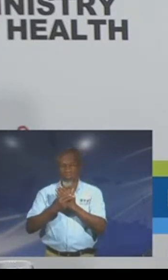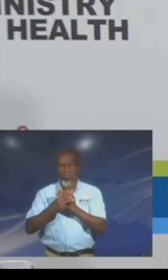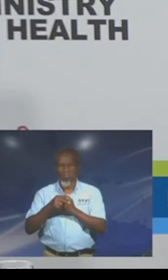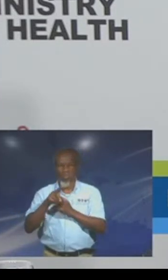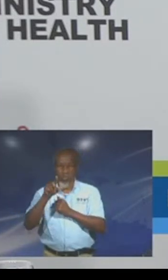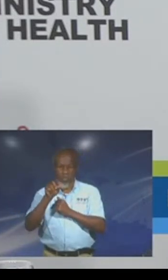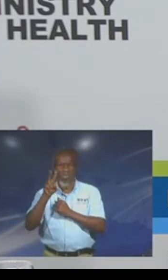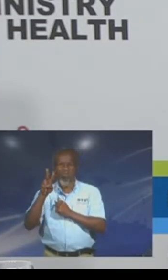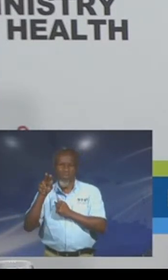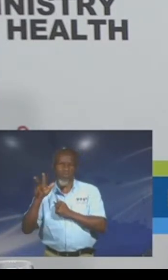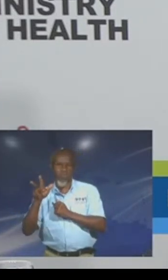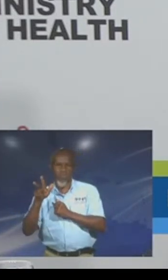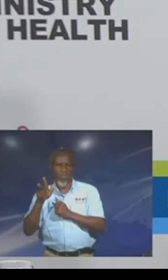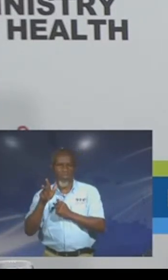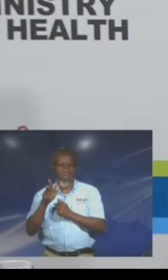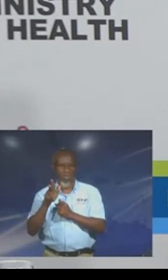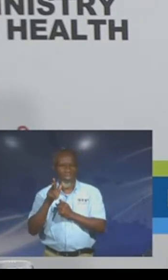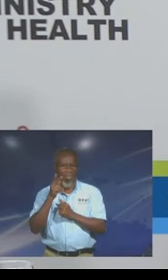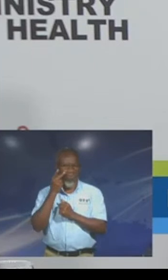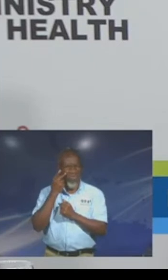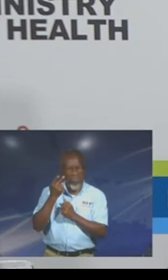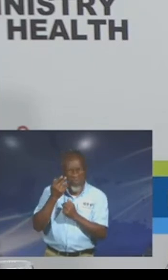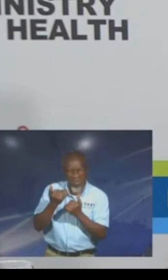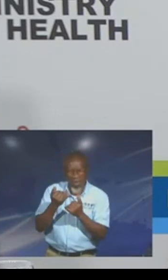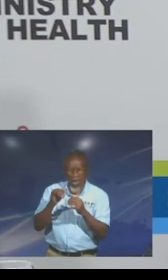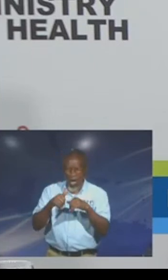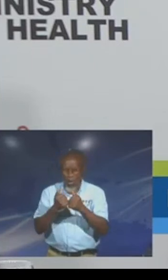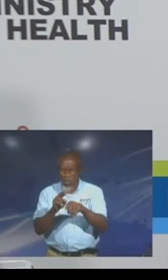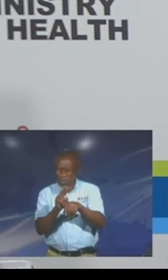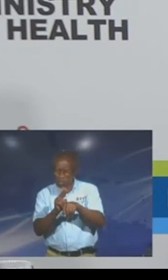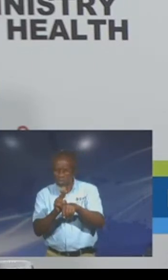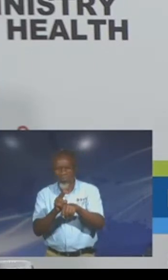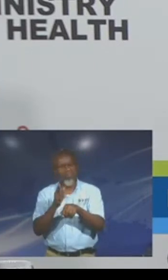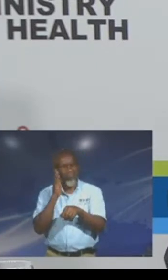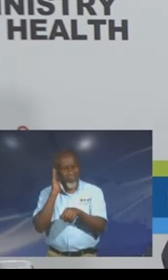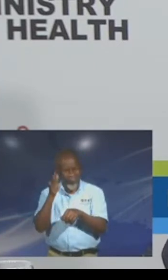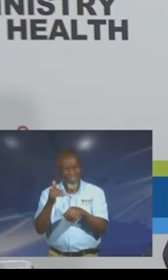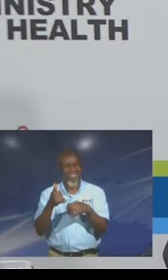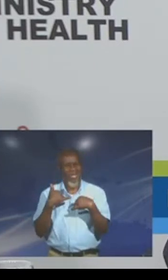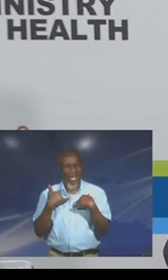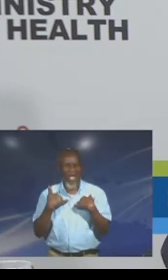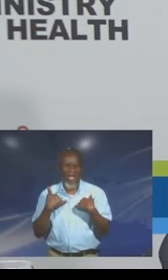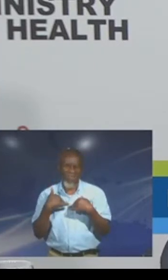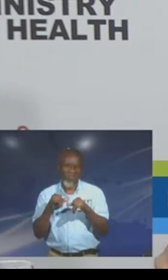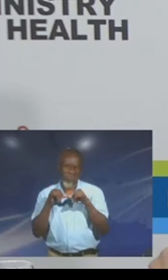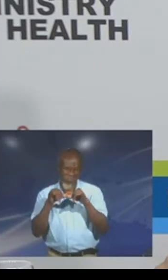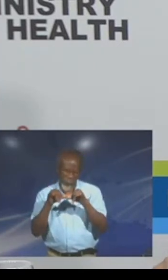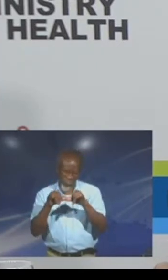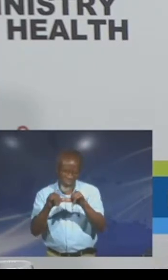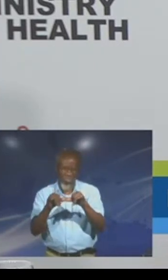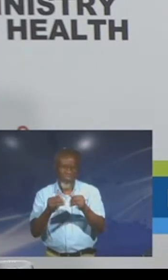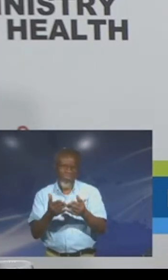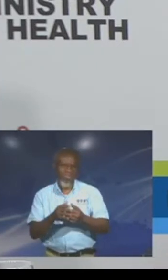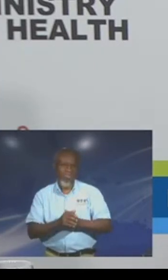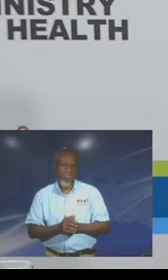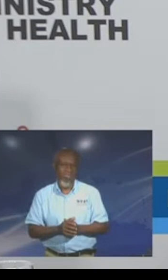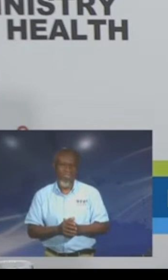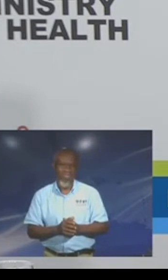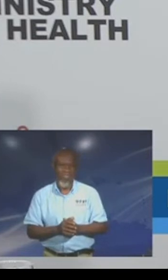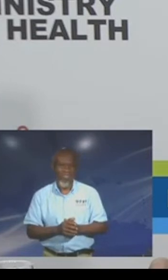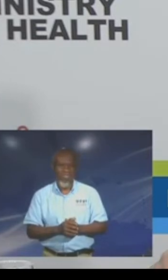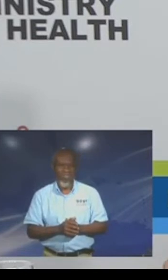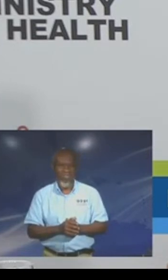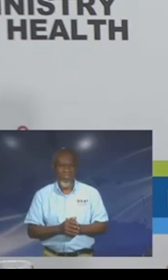uptake, yes, there will be some at the current rate of uptake that will not be used. So that's the